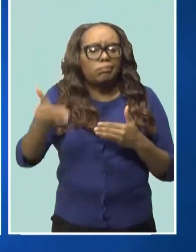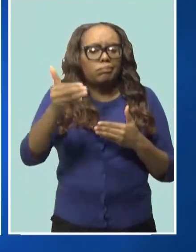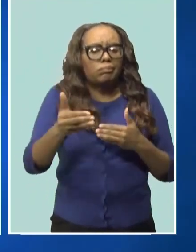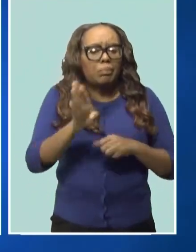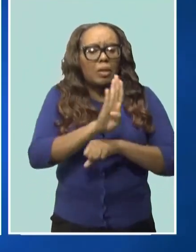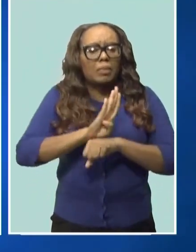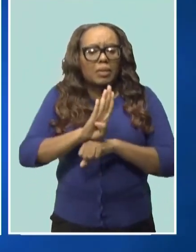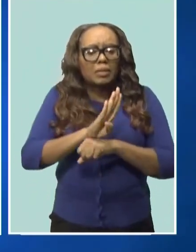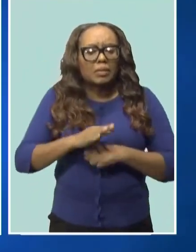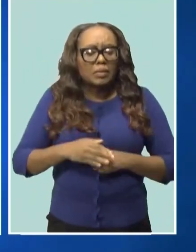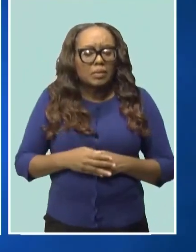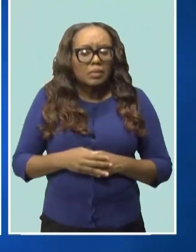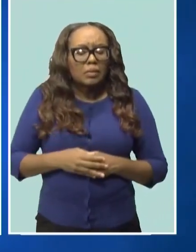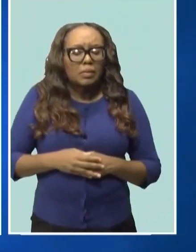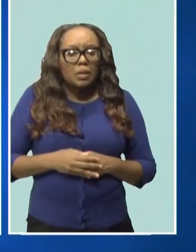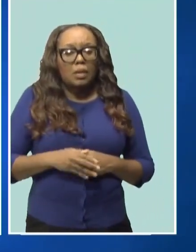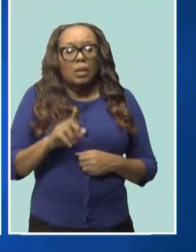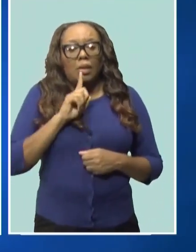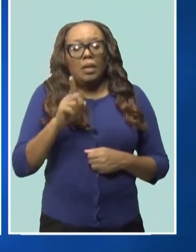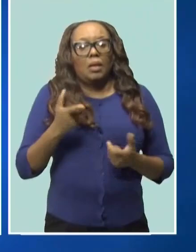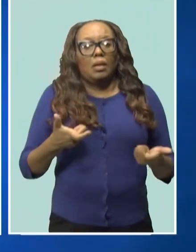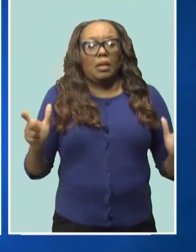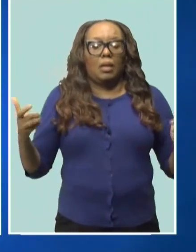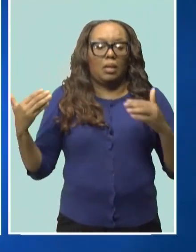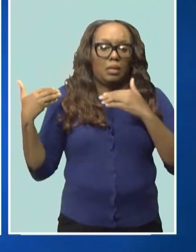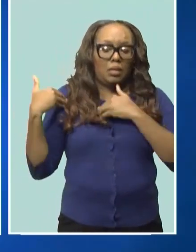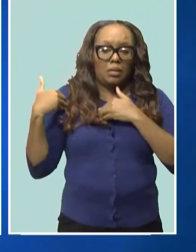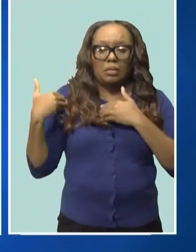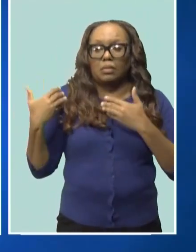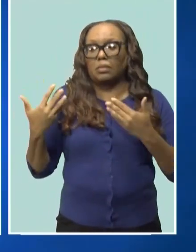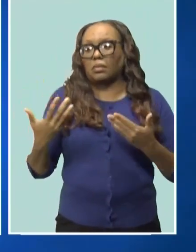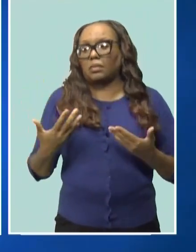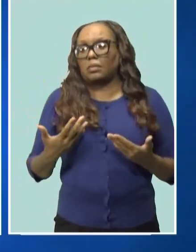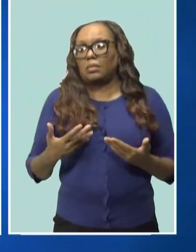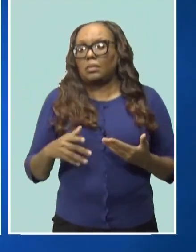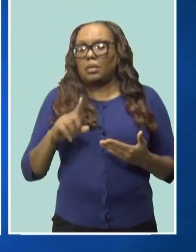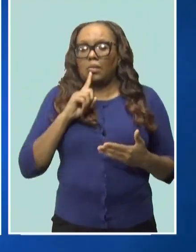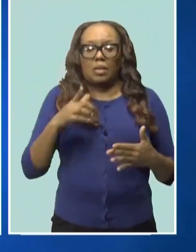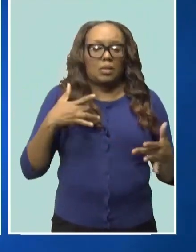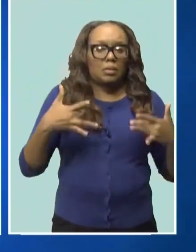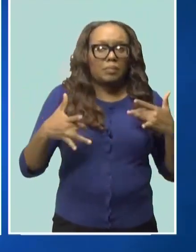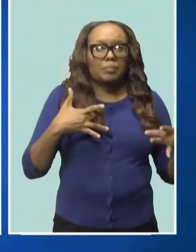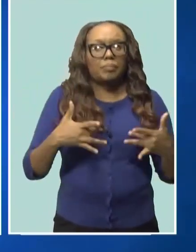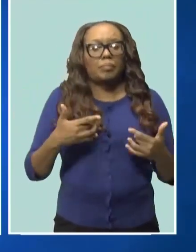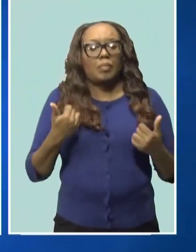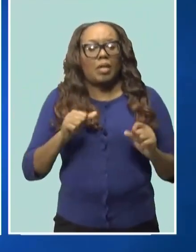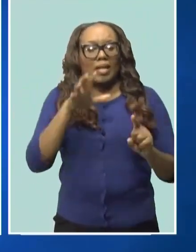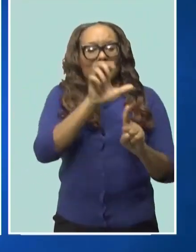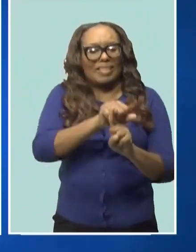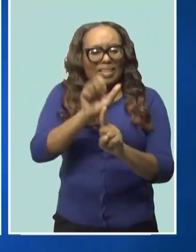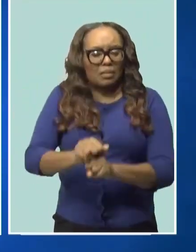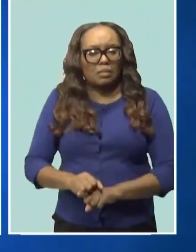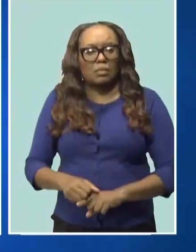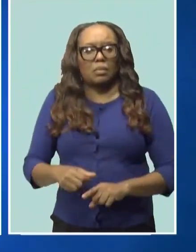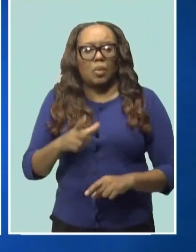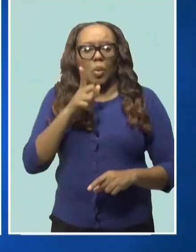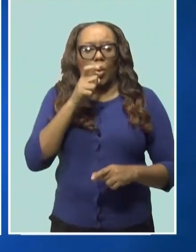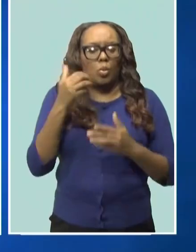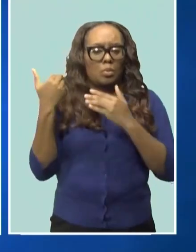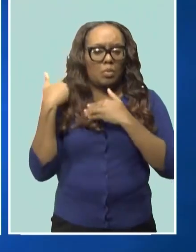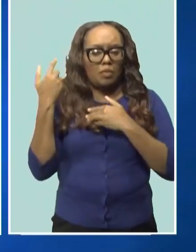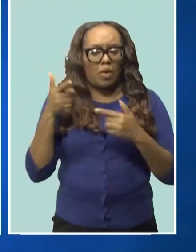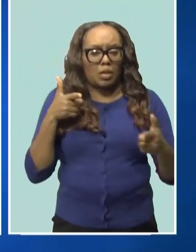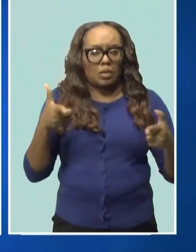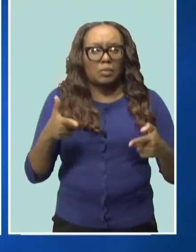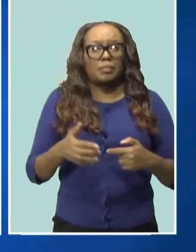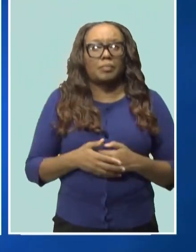is with tremendous concern of the service that we try to get the culprits apprehended. That incident